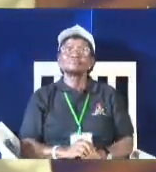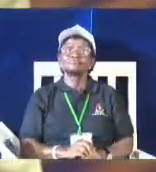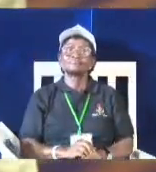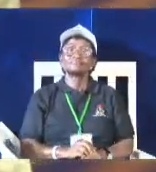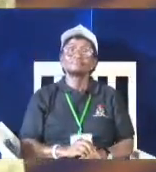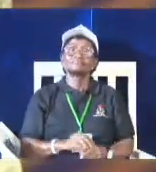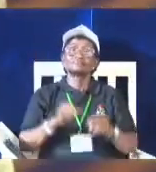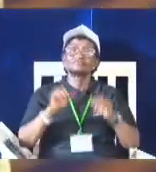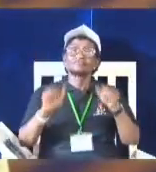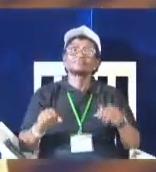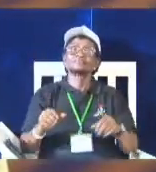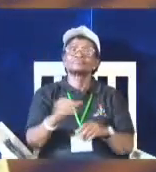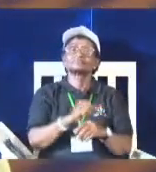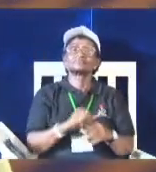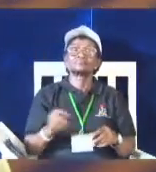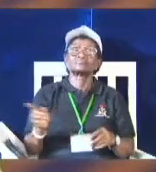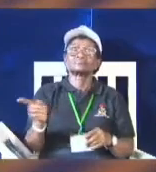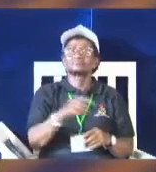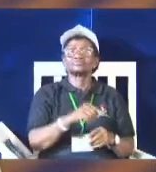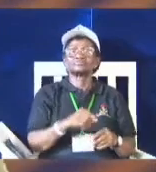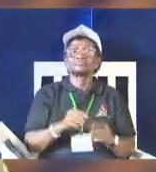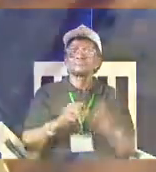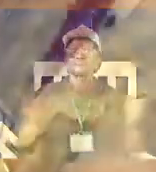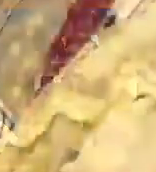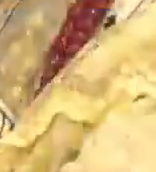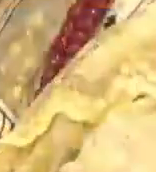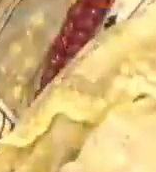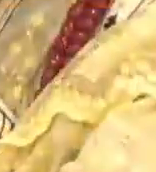can take you much, much deeper.